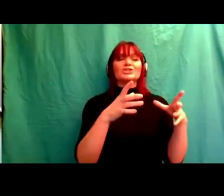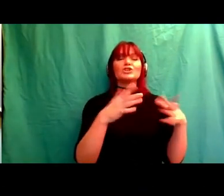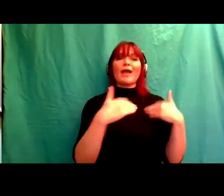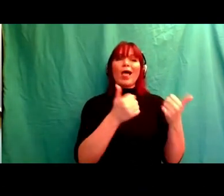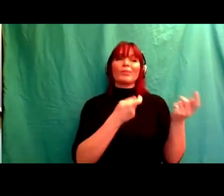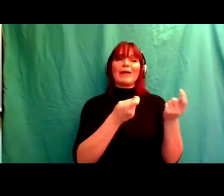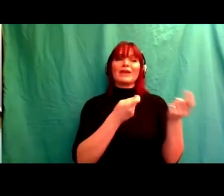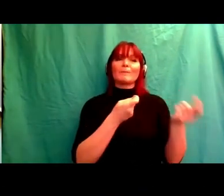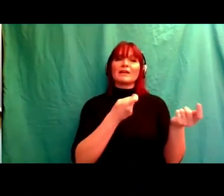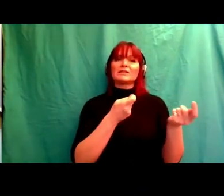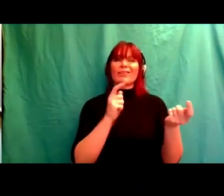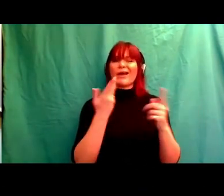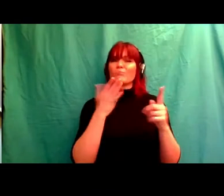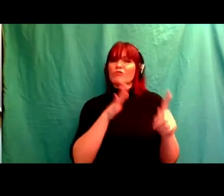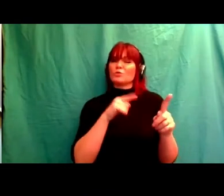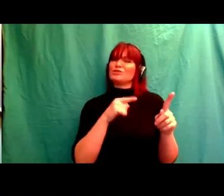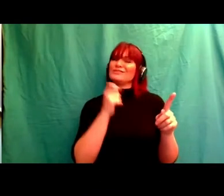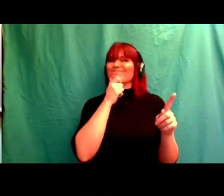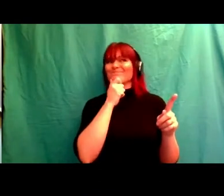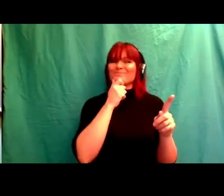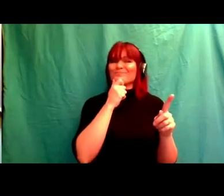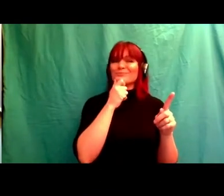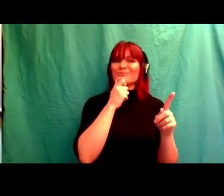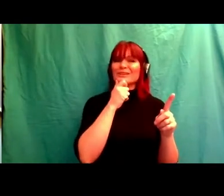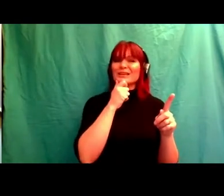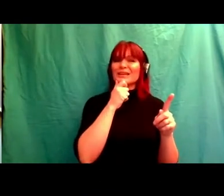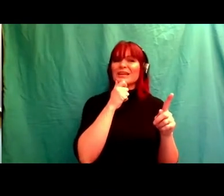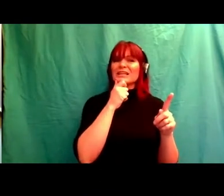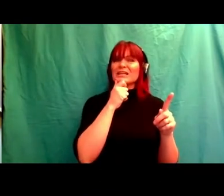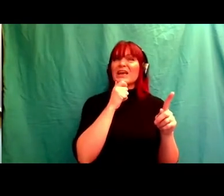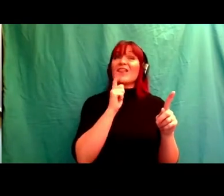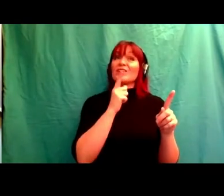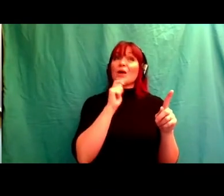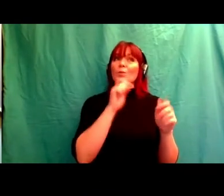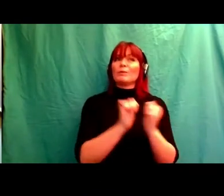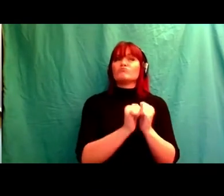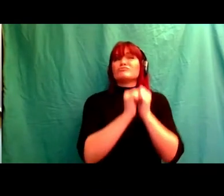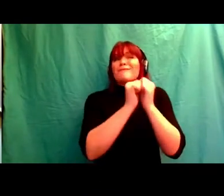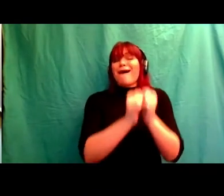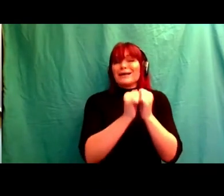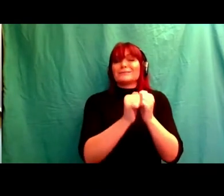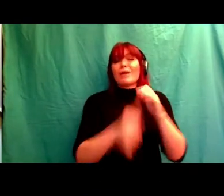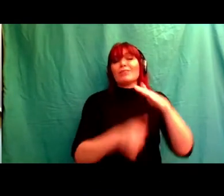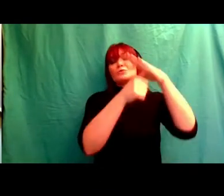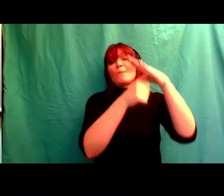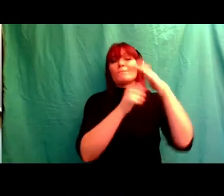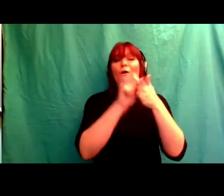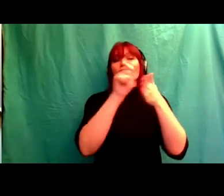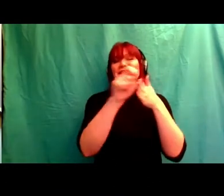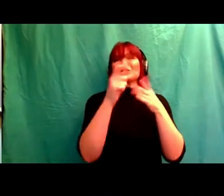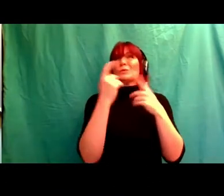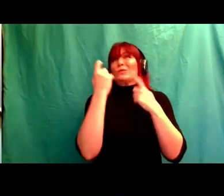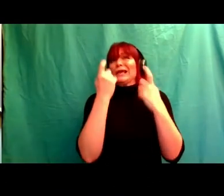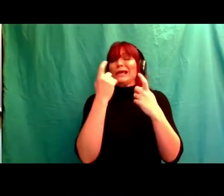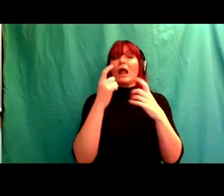approach is that what's really going to be prized by the absolute top of the office? And if you've got an election in